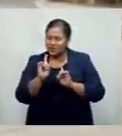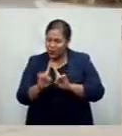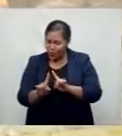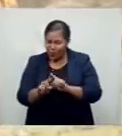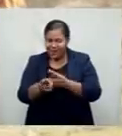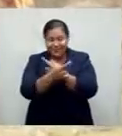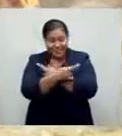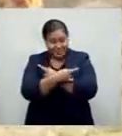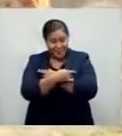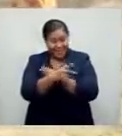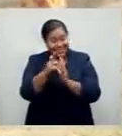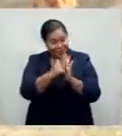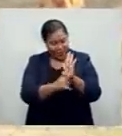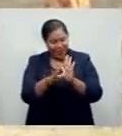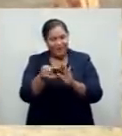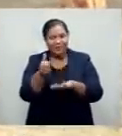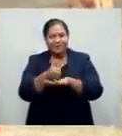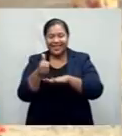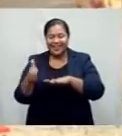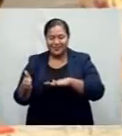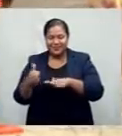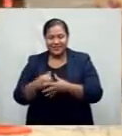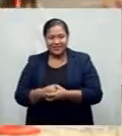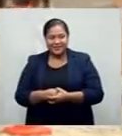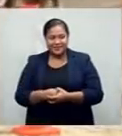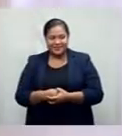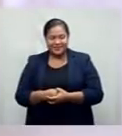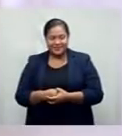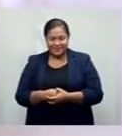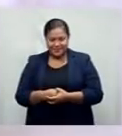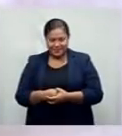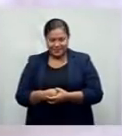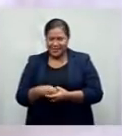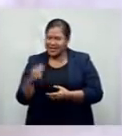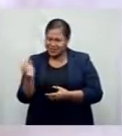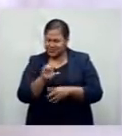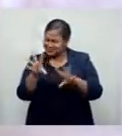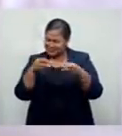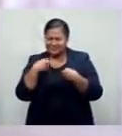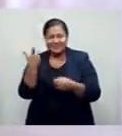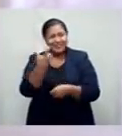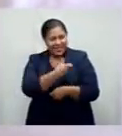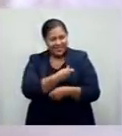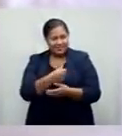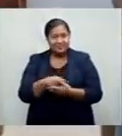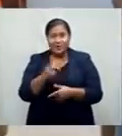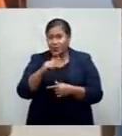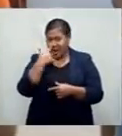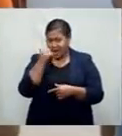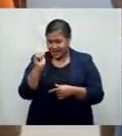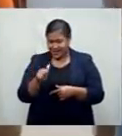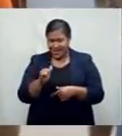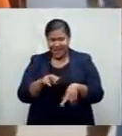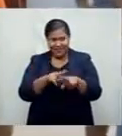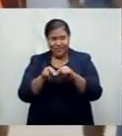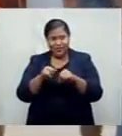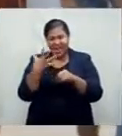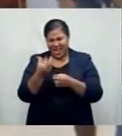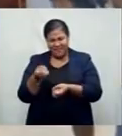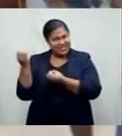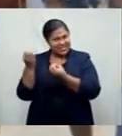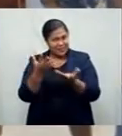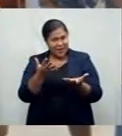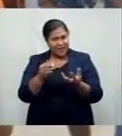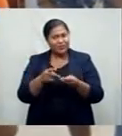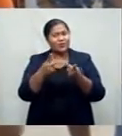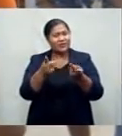the government, and we should take vaccine. I think we're really lucky here in Fiji to even have the supply to